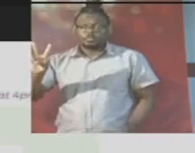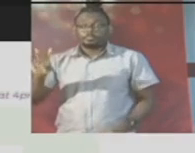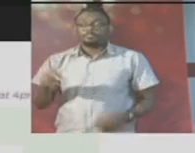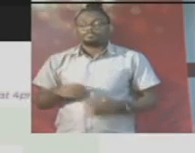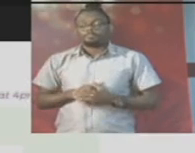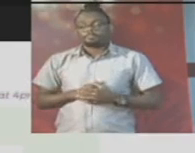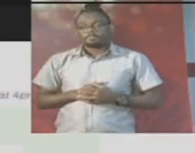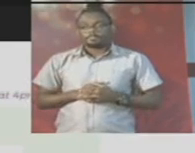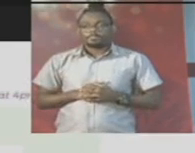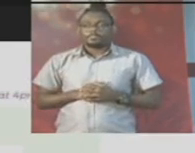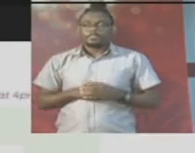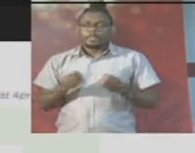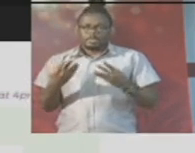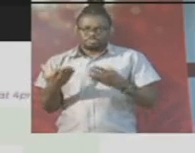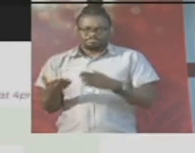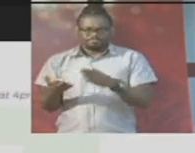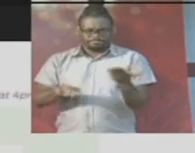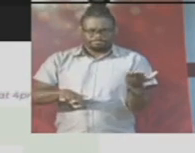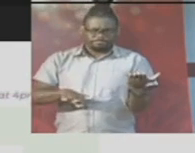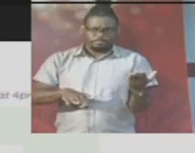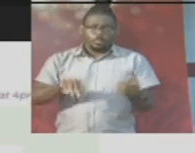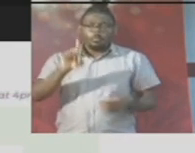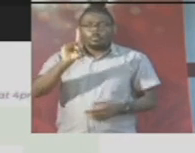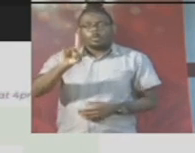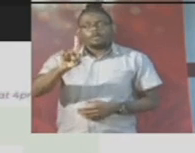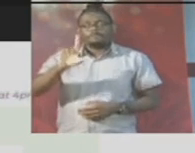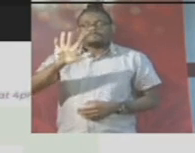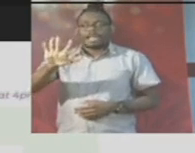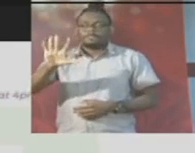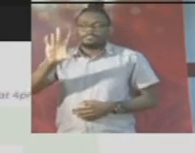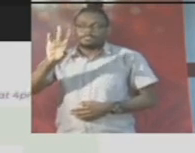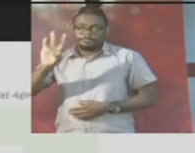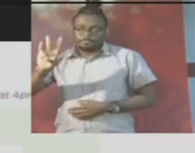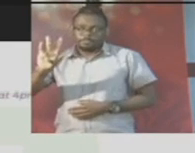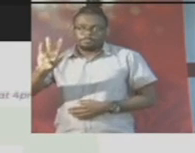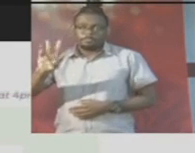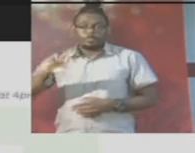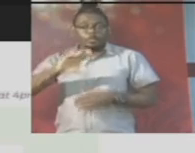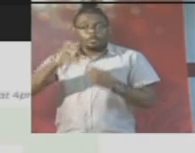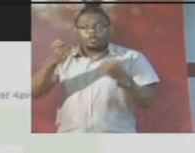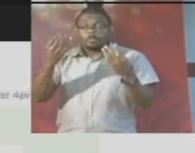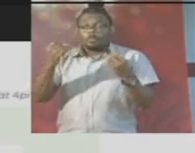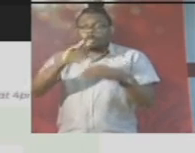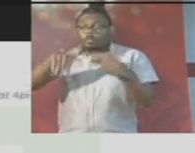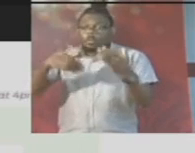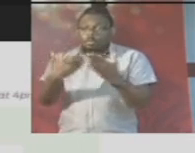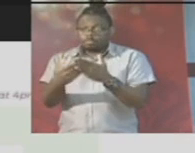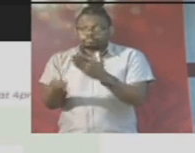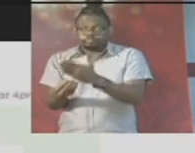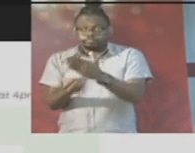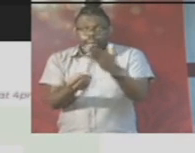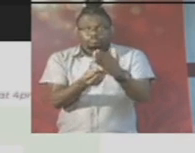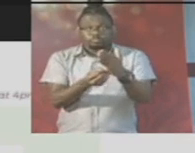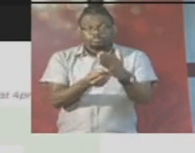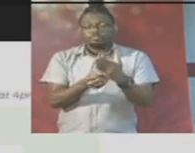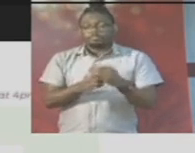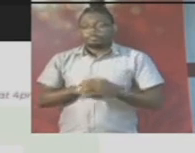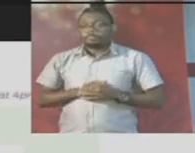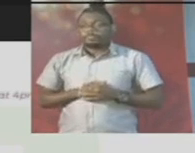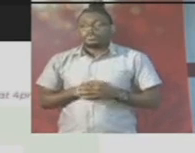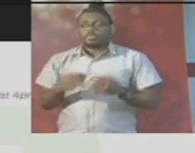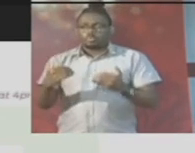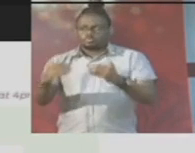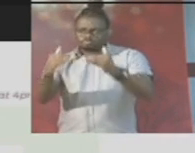Our deaths are now at 157. Total patients in hospital, 86. At step-down facilities, 7. And